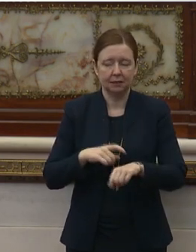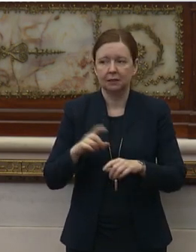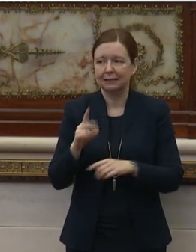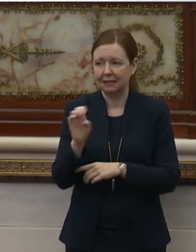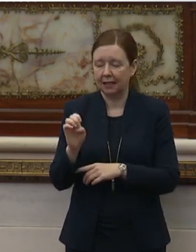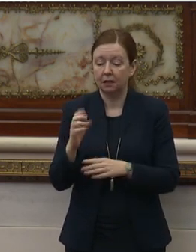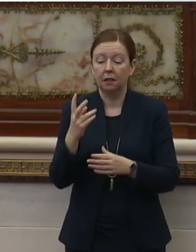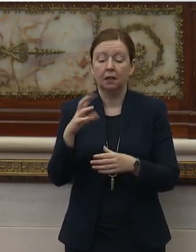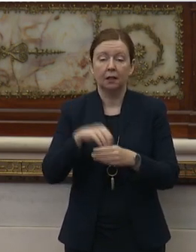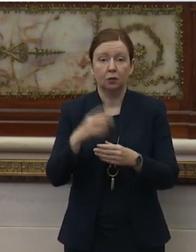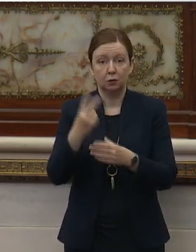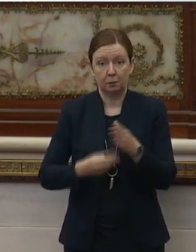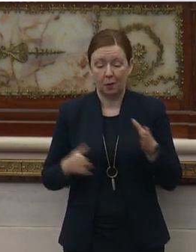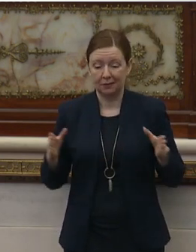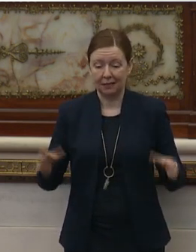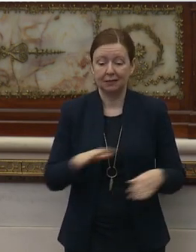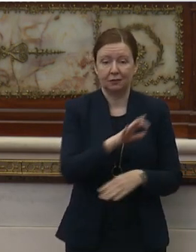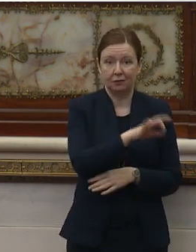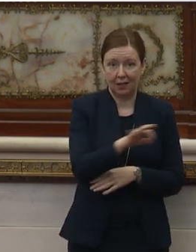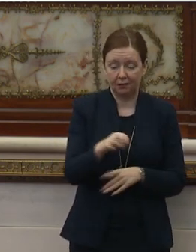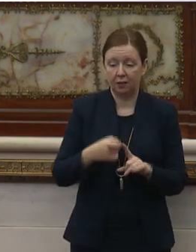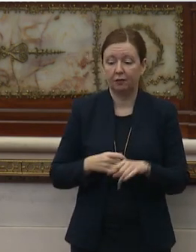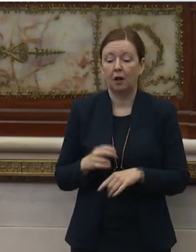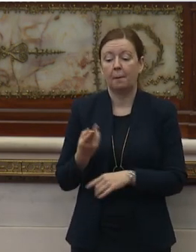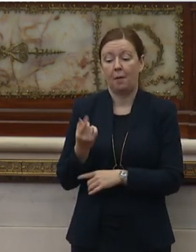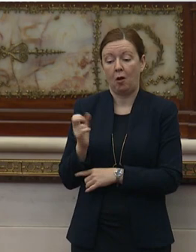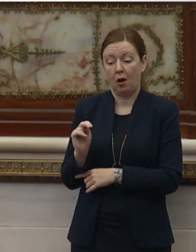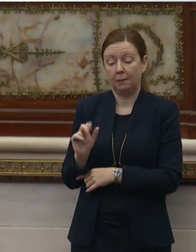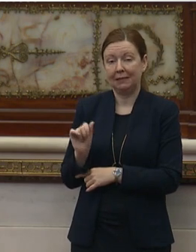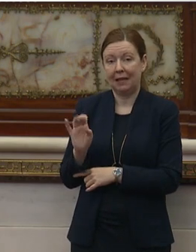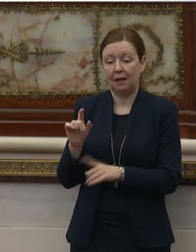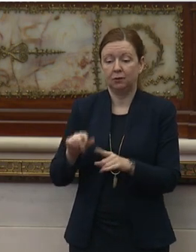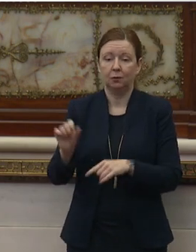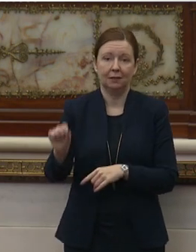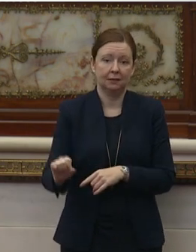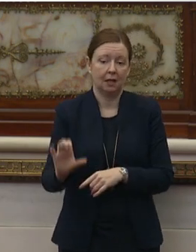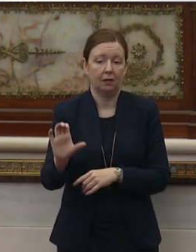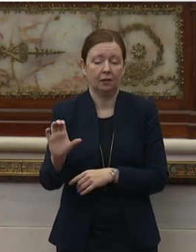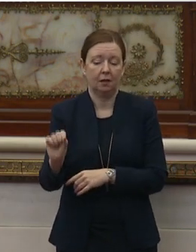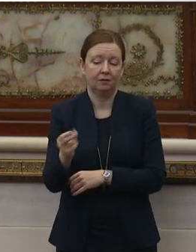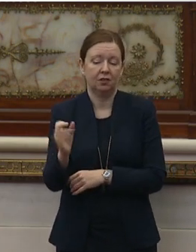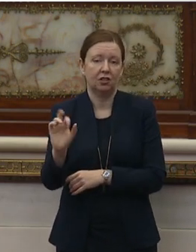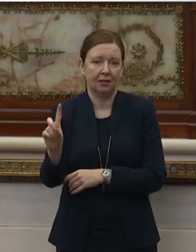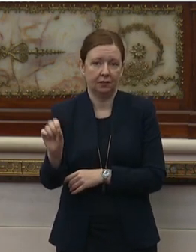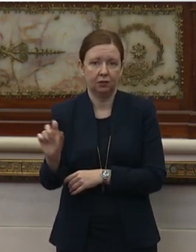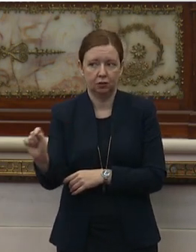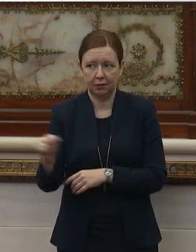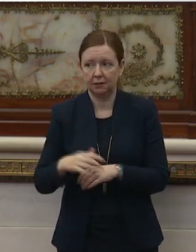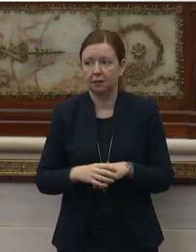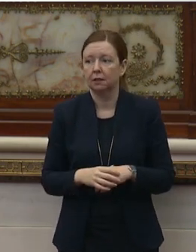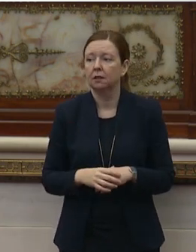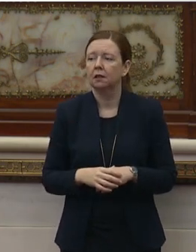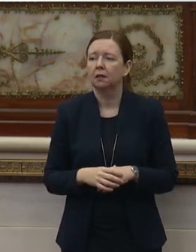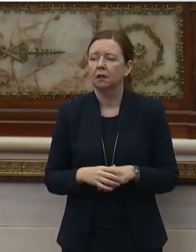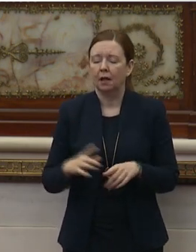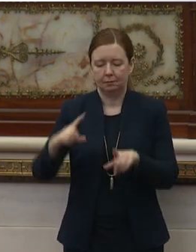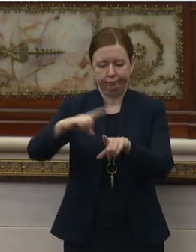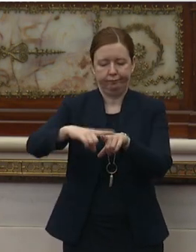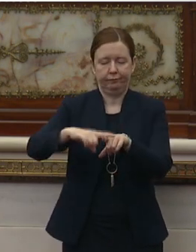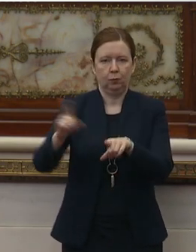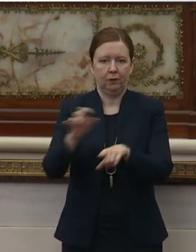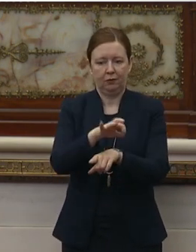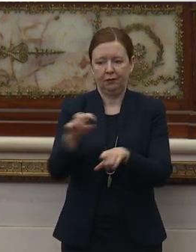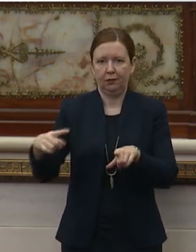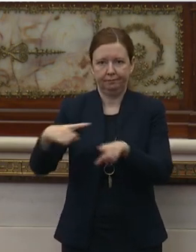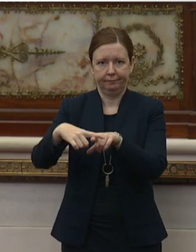includes both sides of Frankfort Avenue, from the north side of Harbison Avenue to the south side of Sheffield Street, and certain blocks of streets that intersect that portion of Frankfort